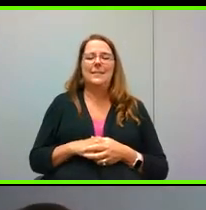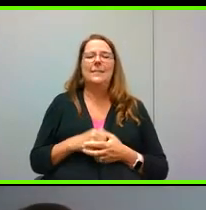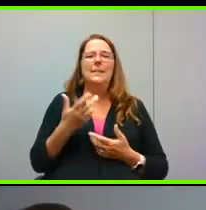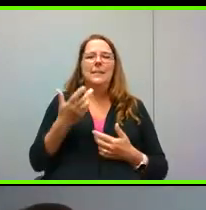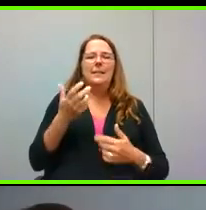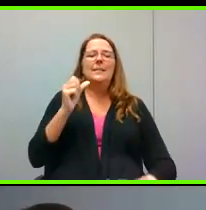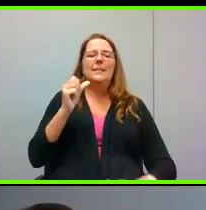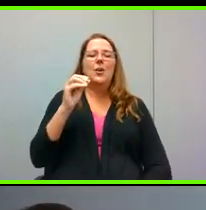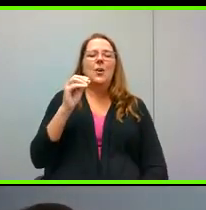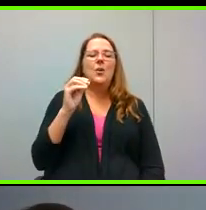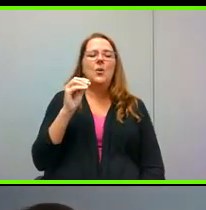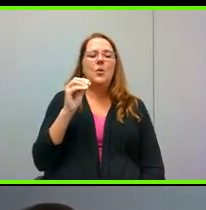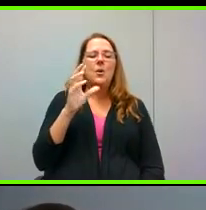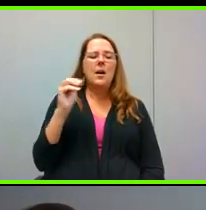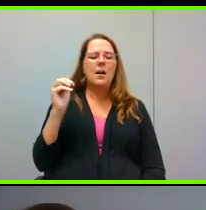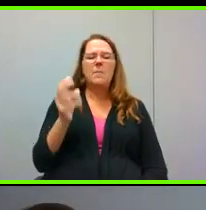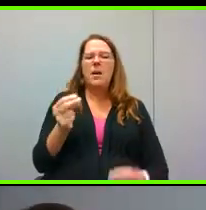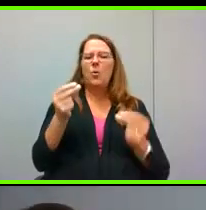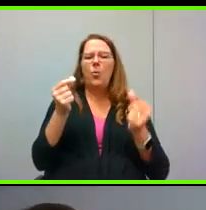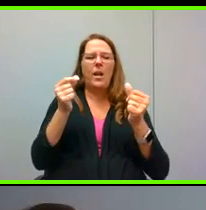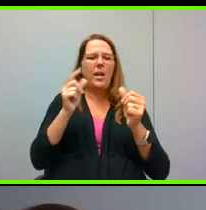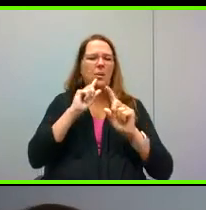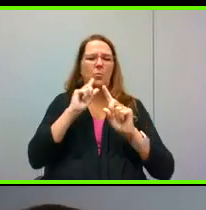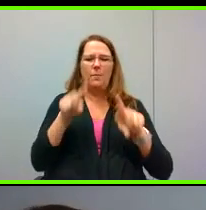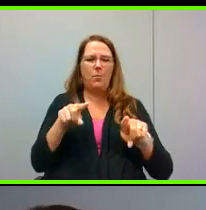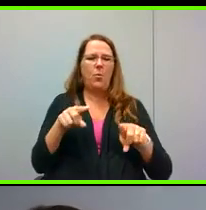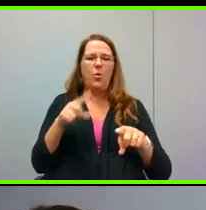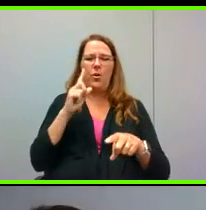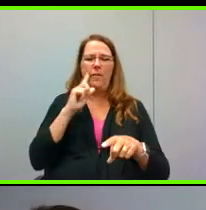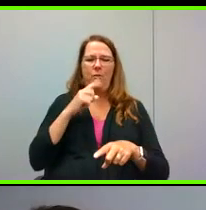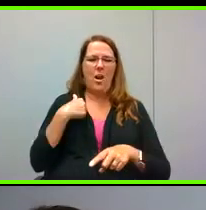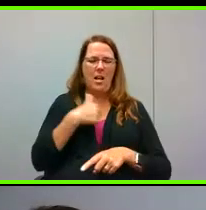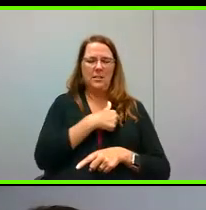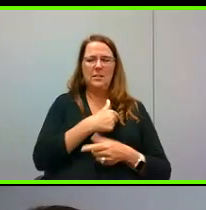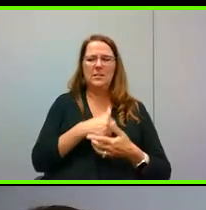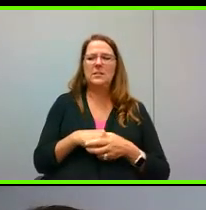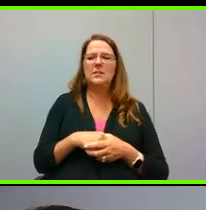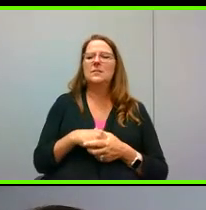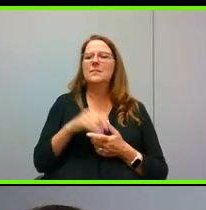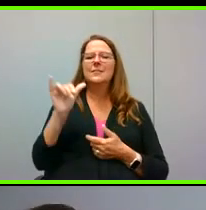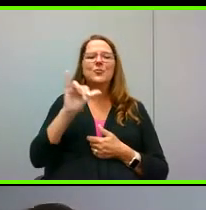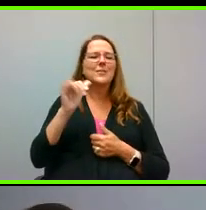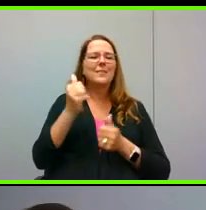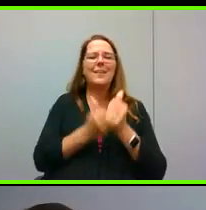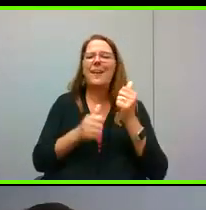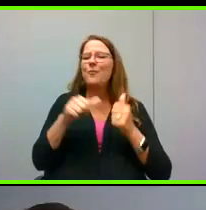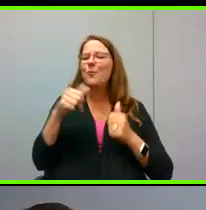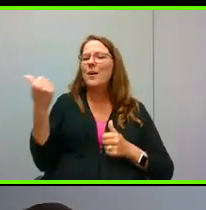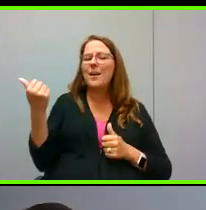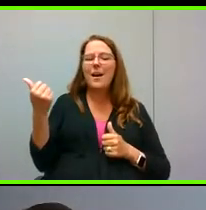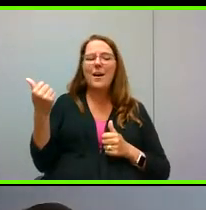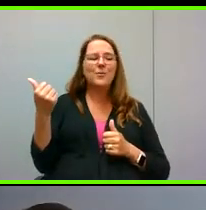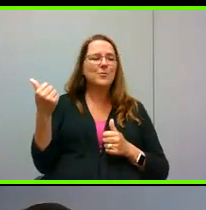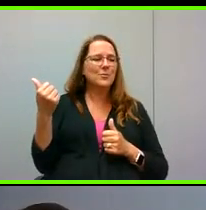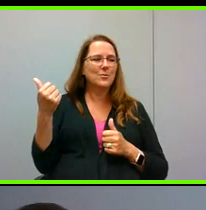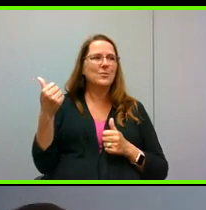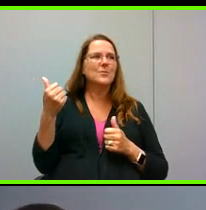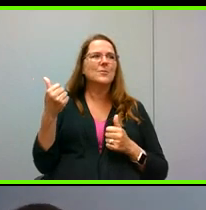So just as a quick report for us, we, just like everybody else has mentioned